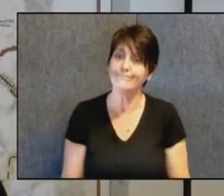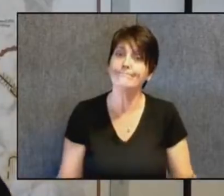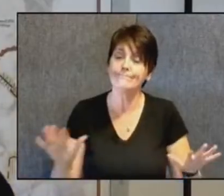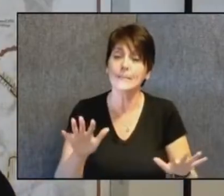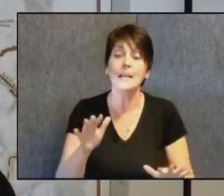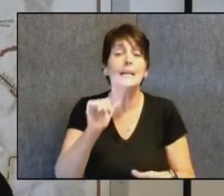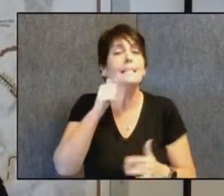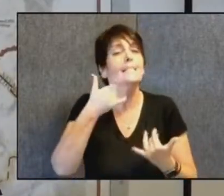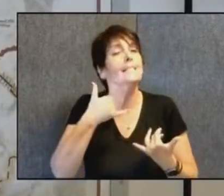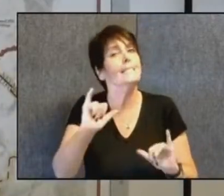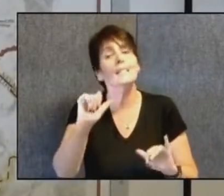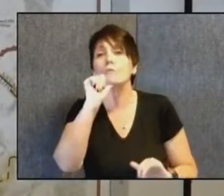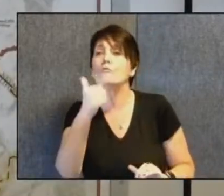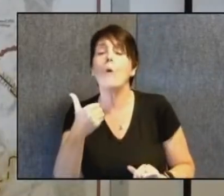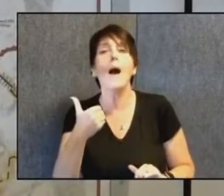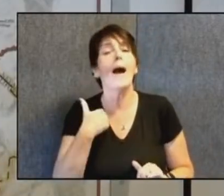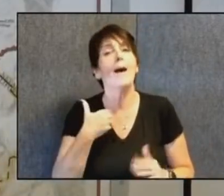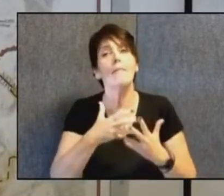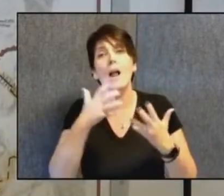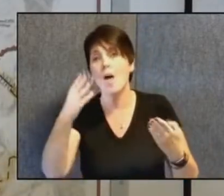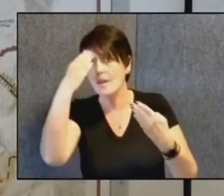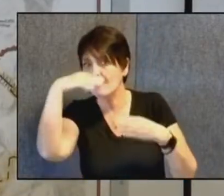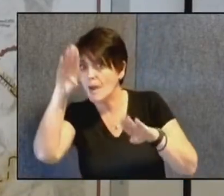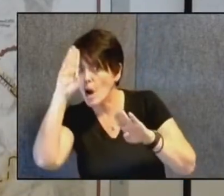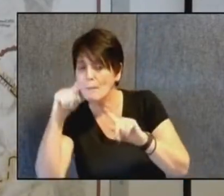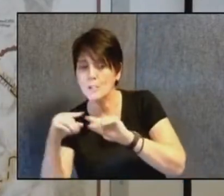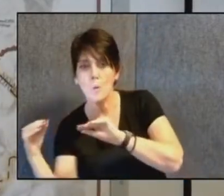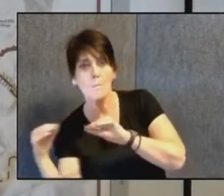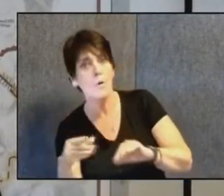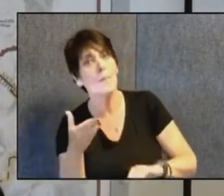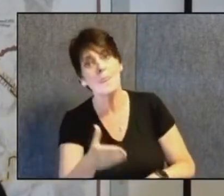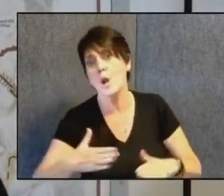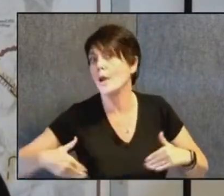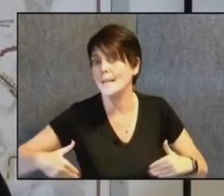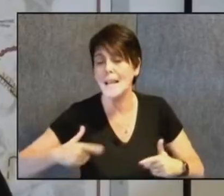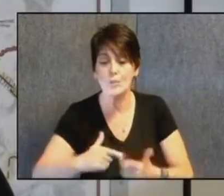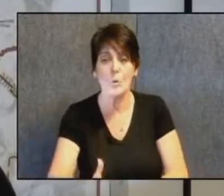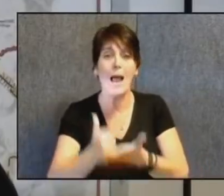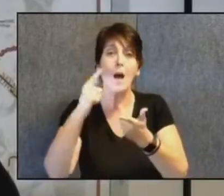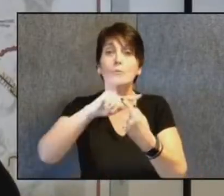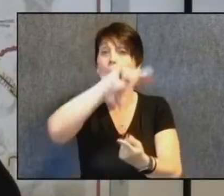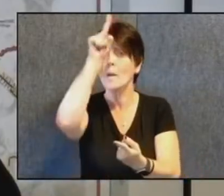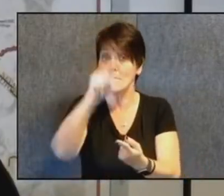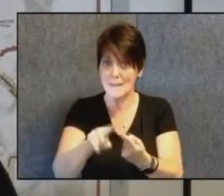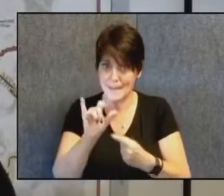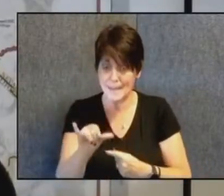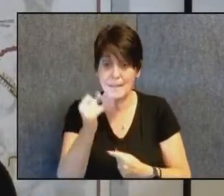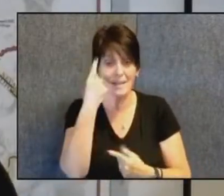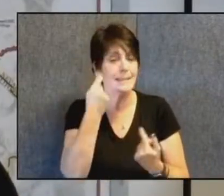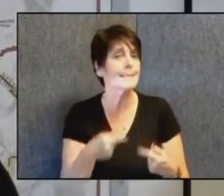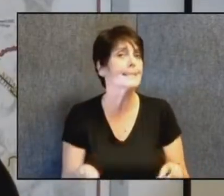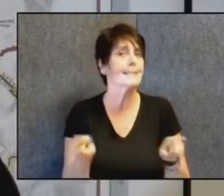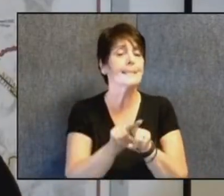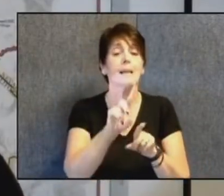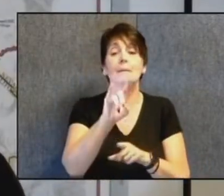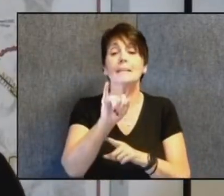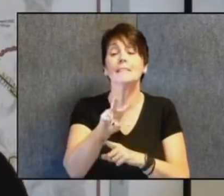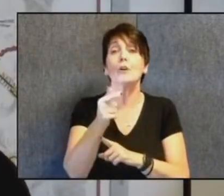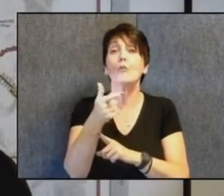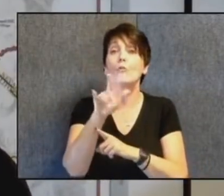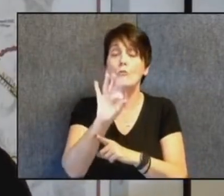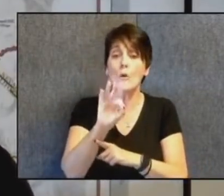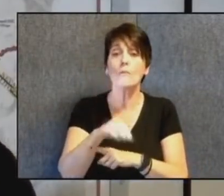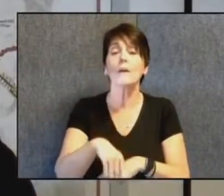still don't have a bunch of firefighters to put in here to help mitigate that. Same as we go along Division Gulf,